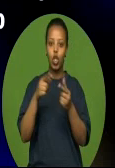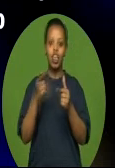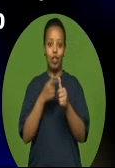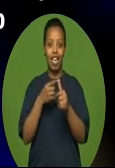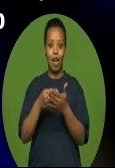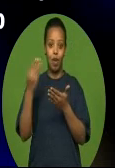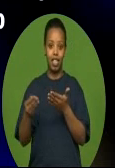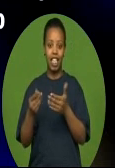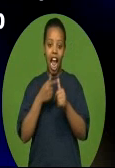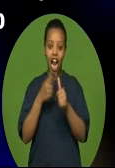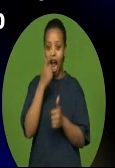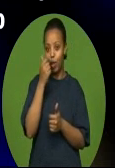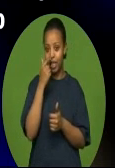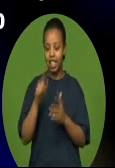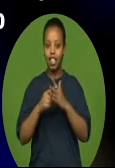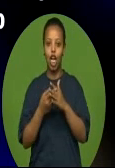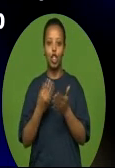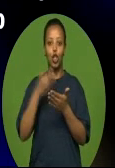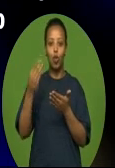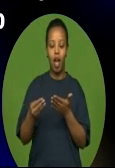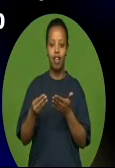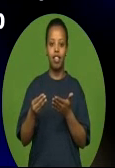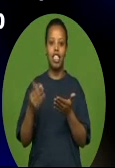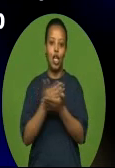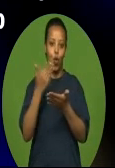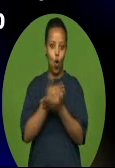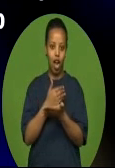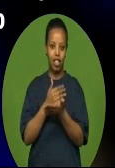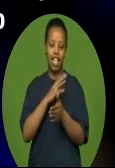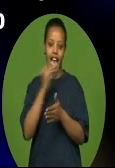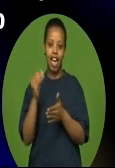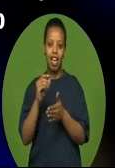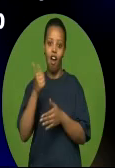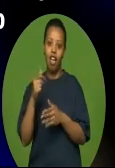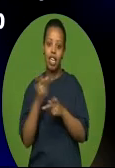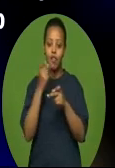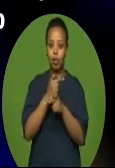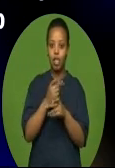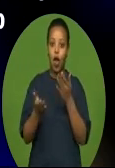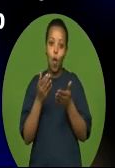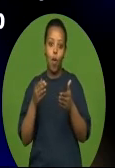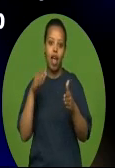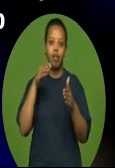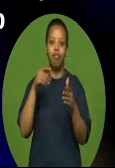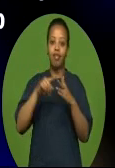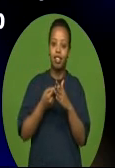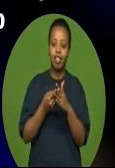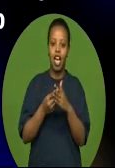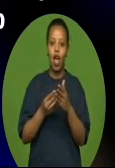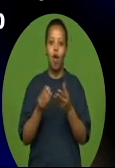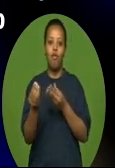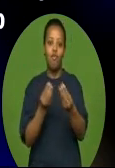addition to the innovators, early adopters start to buy the product, and other firms may